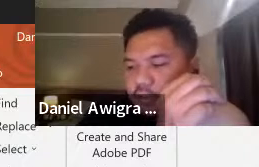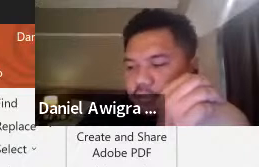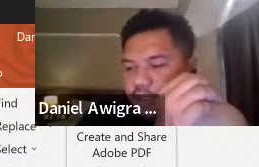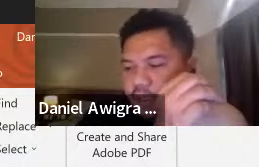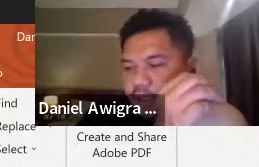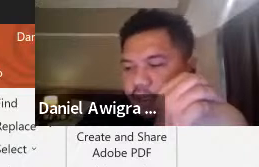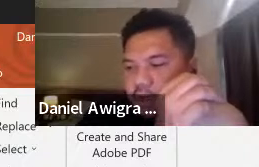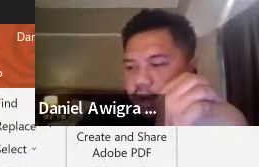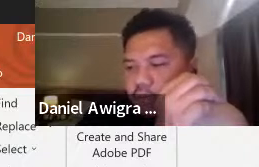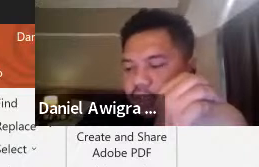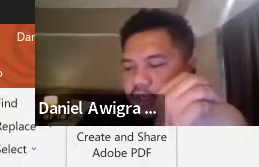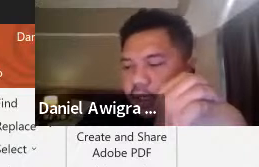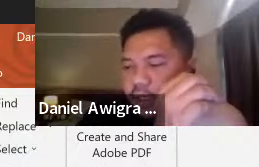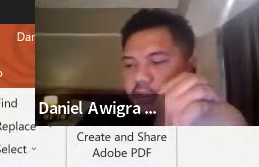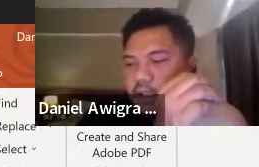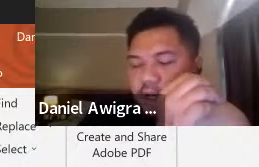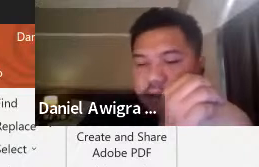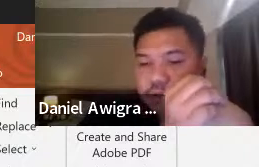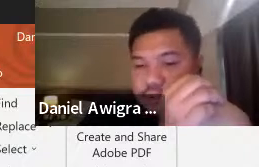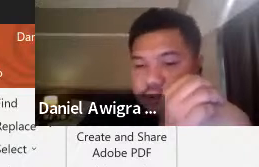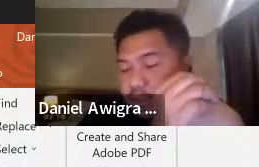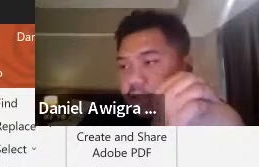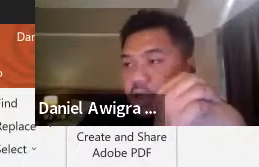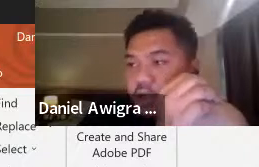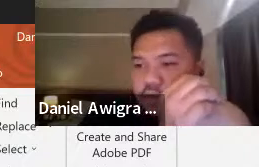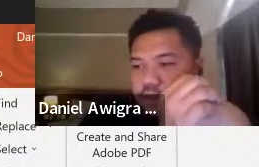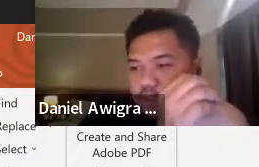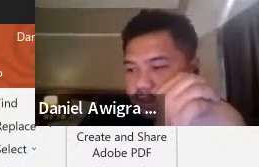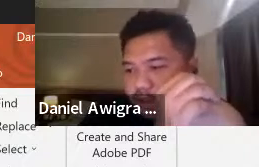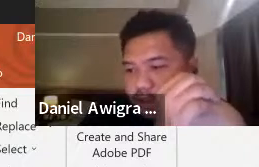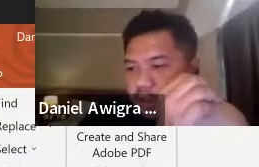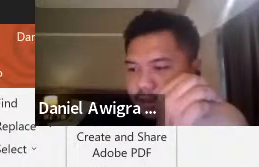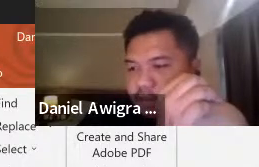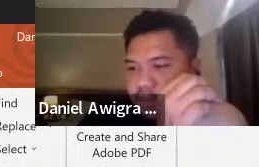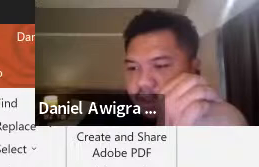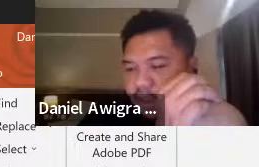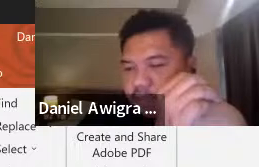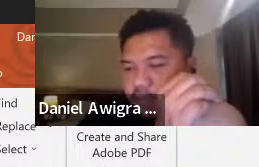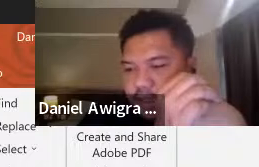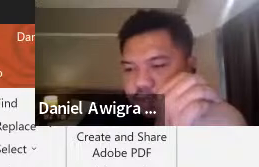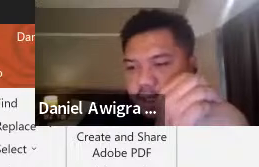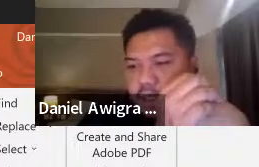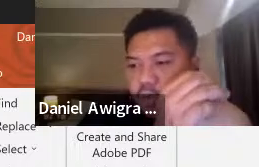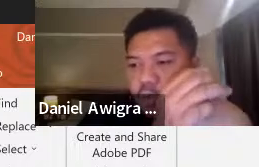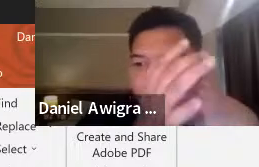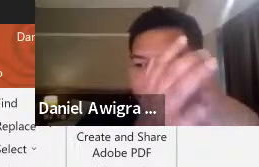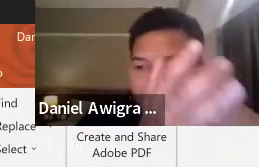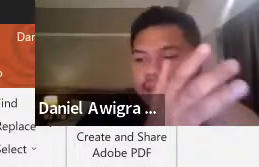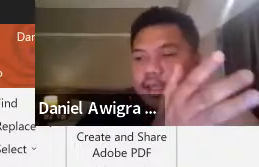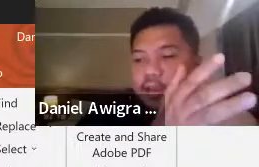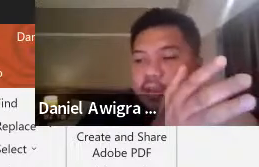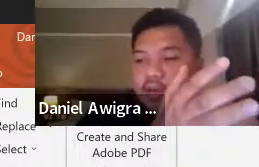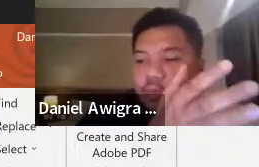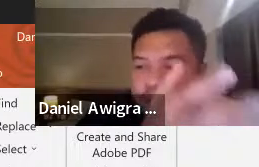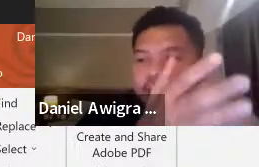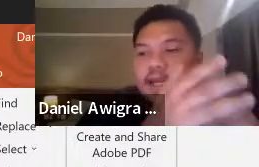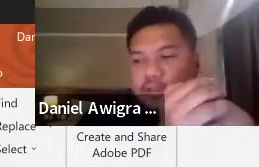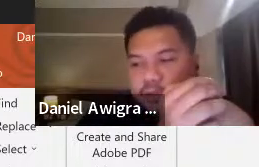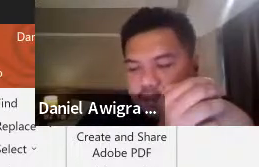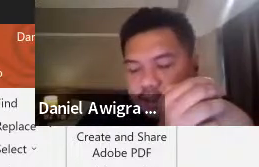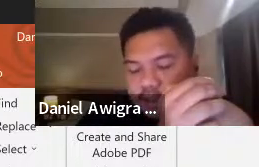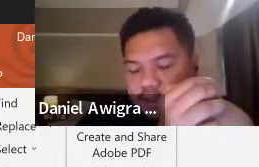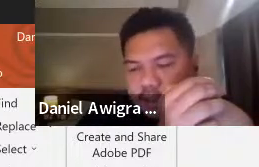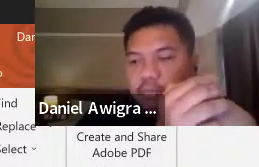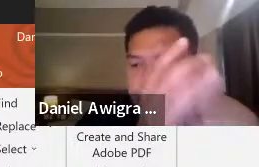ideas of how we determine jurisdiction. Jurisdiction can be determined as we can do anything within